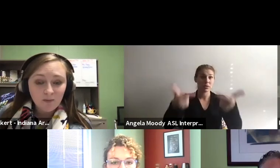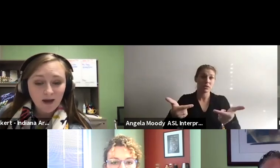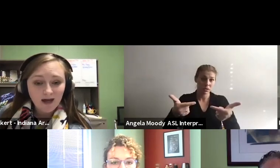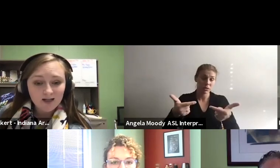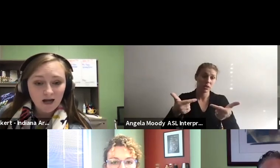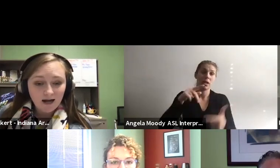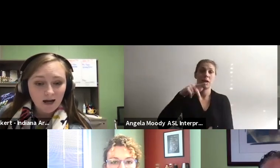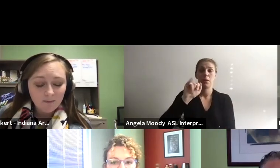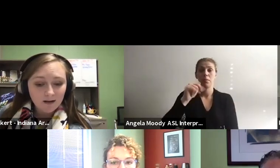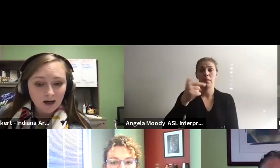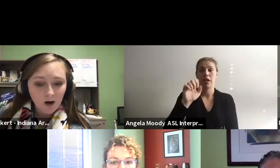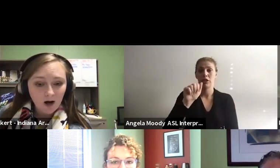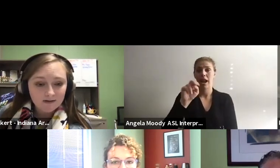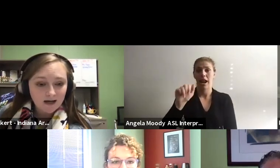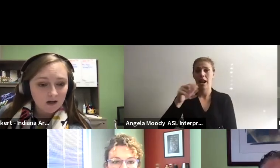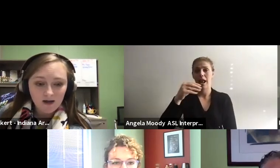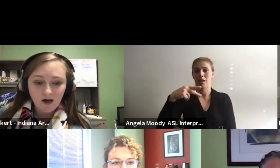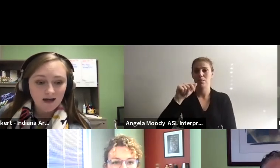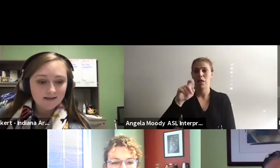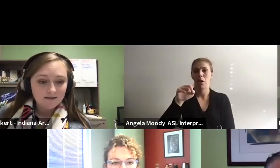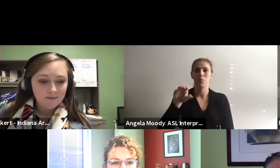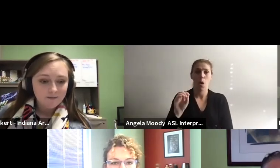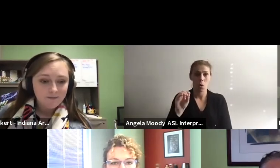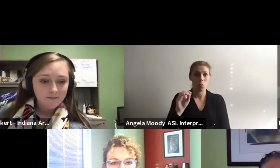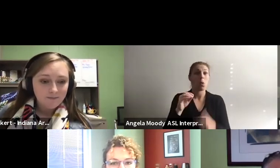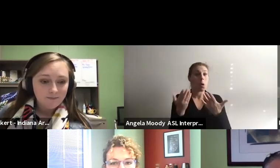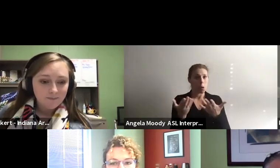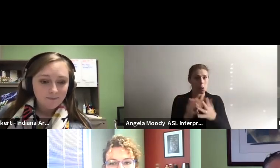over to Paige, Anna, and Palermo. Take it away, you guys.